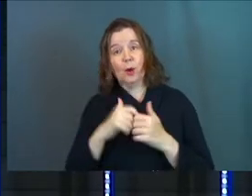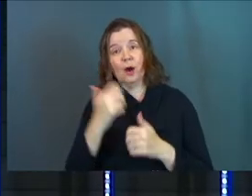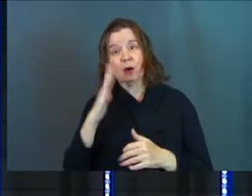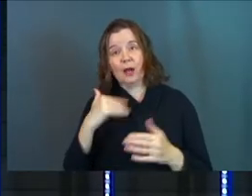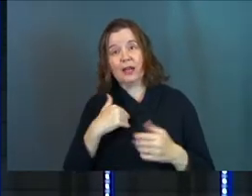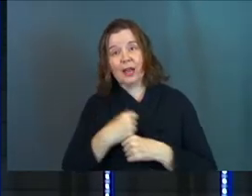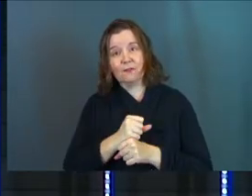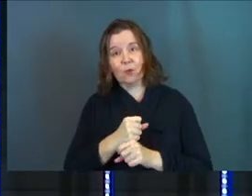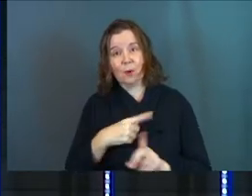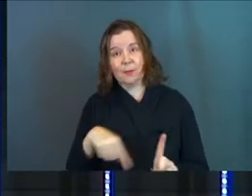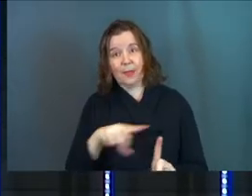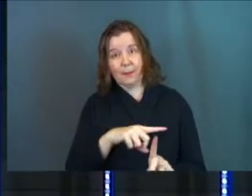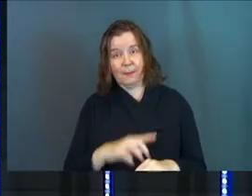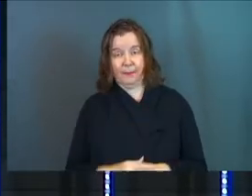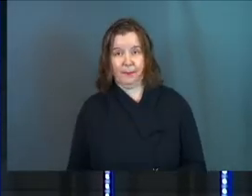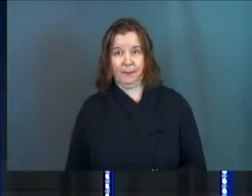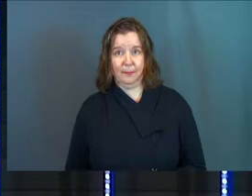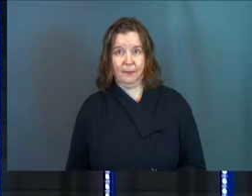how God had formed them.